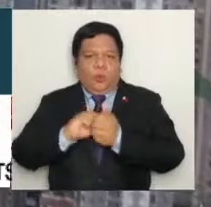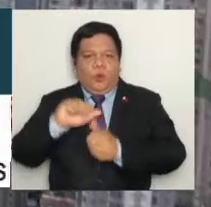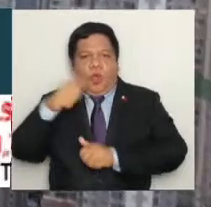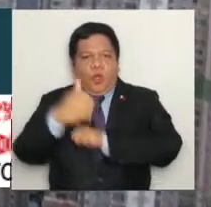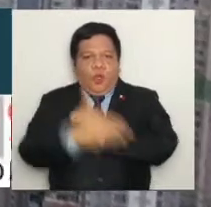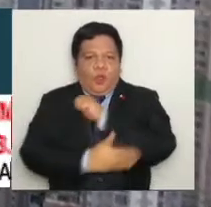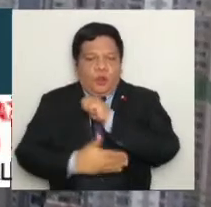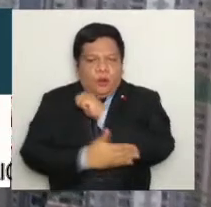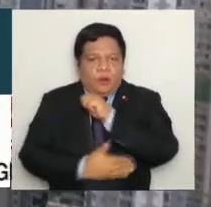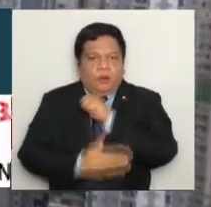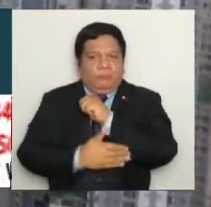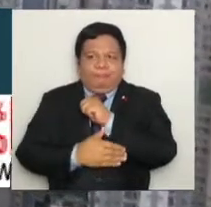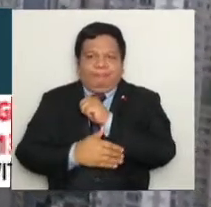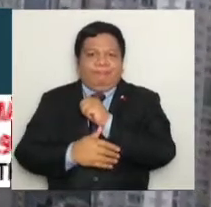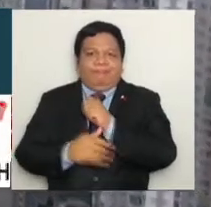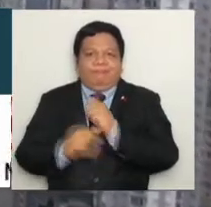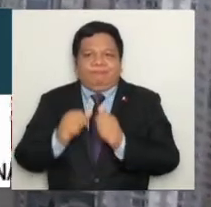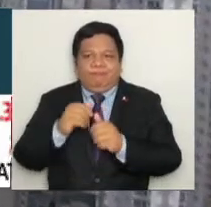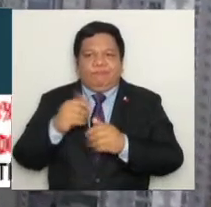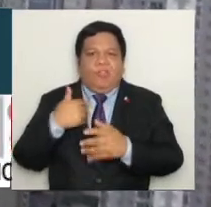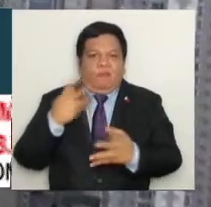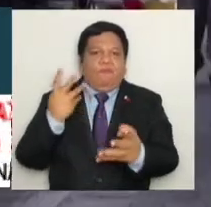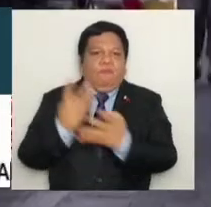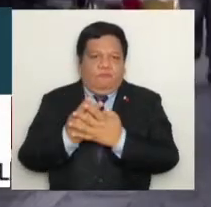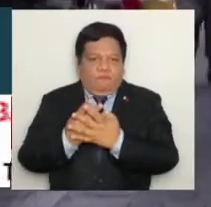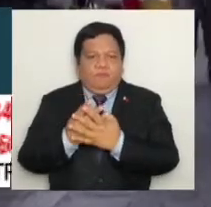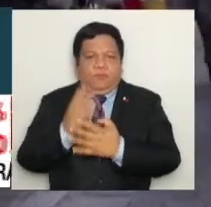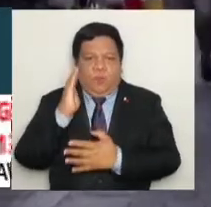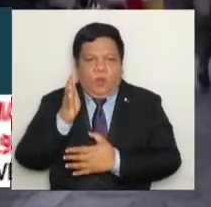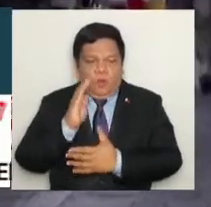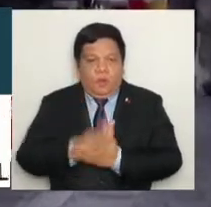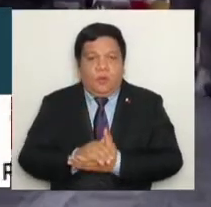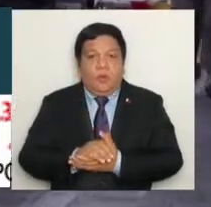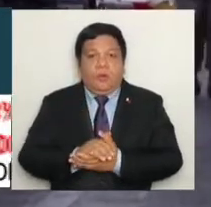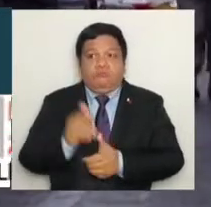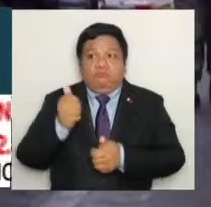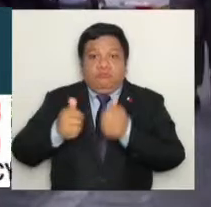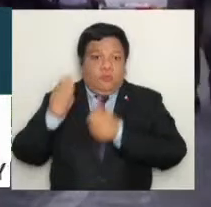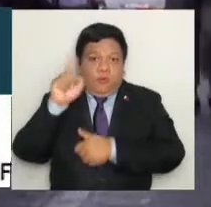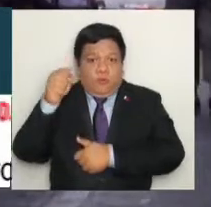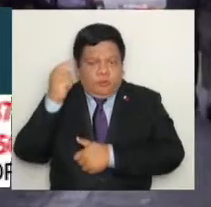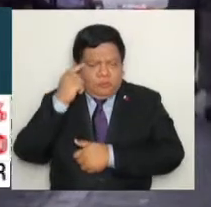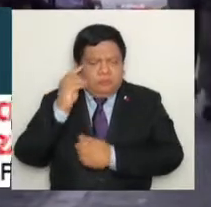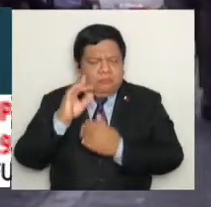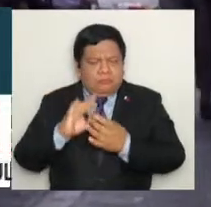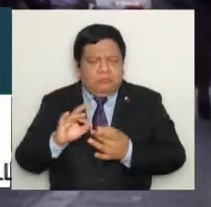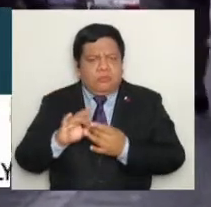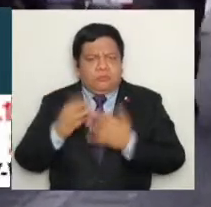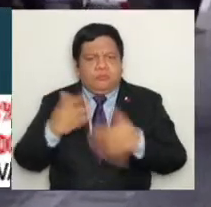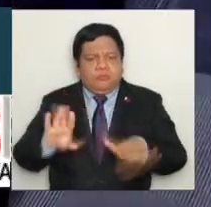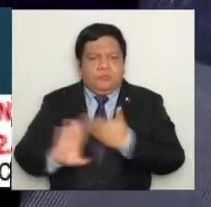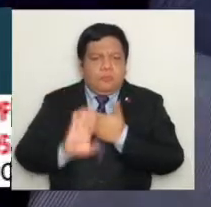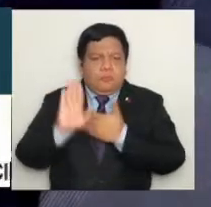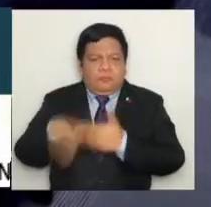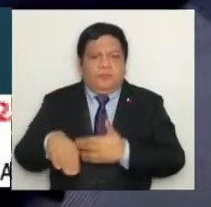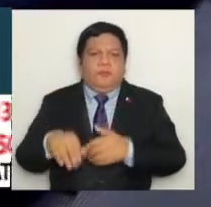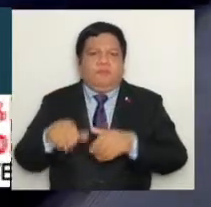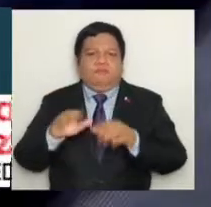up to life in jail. Authorities have repeatedly said it has restored stability.